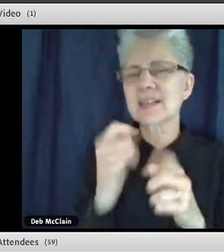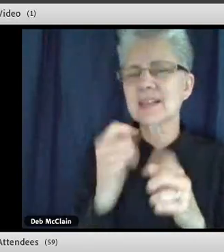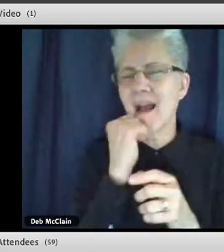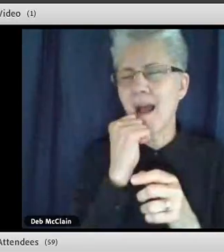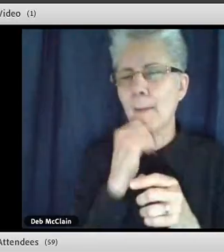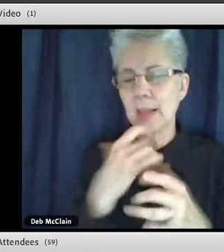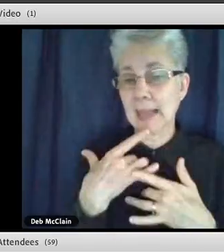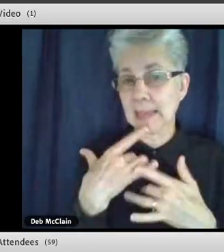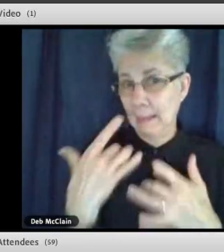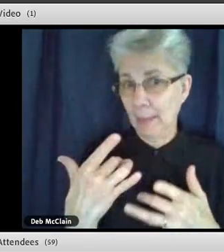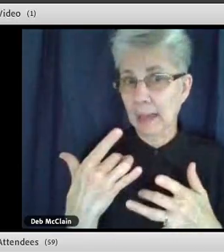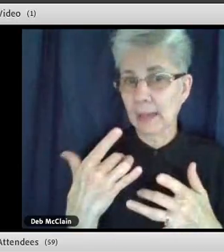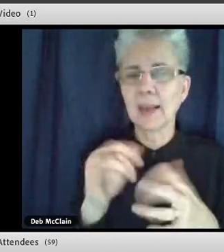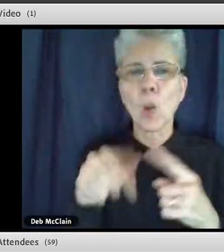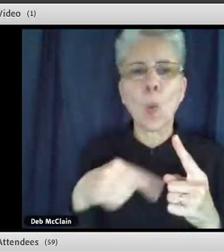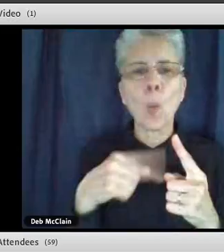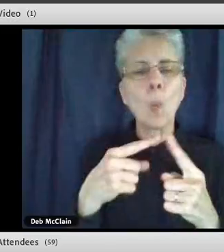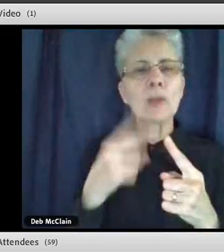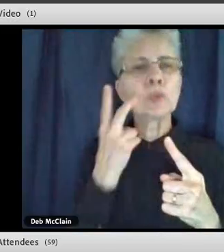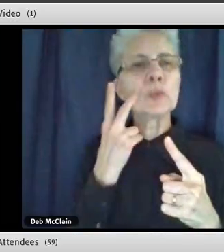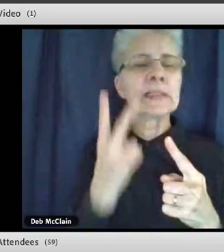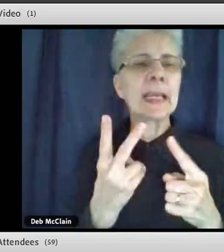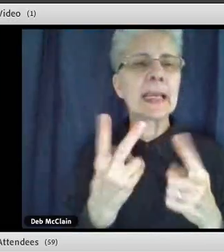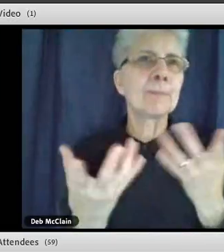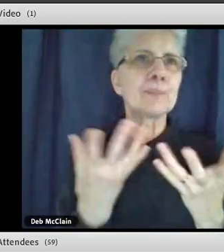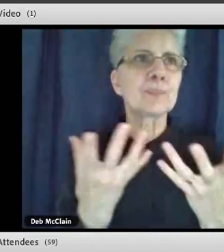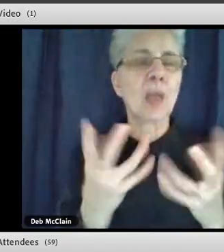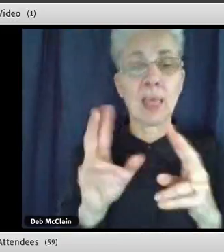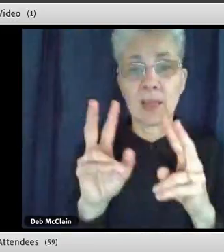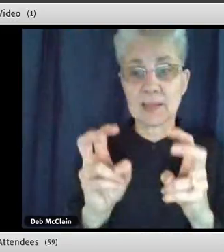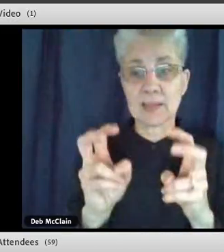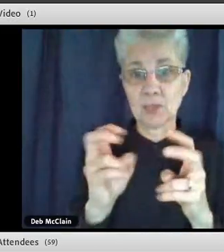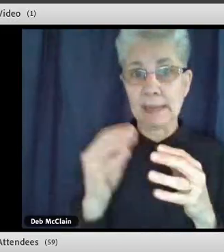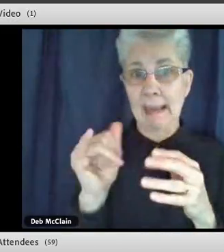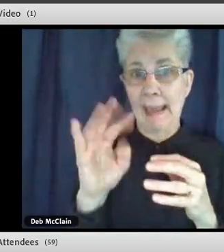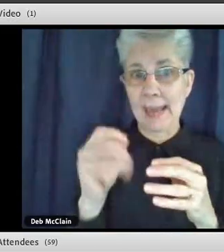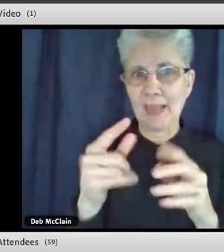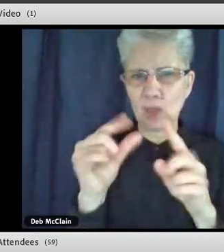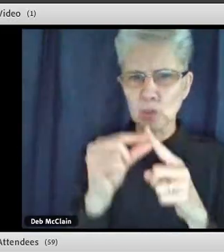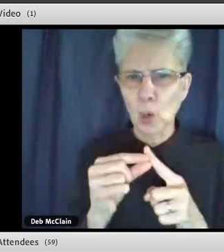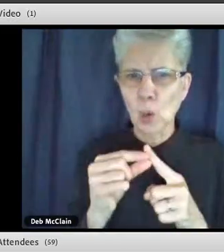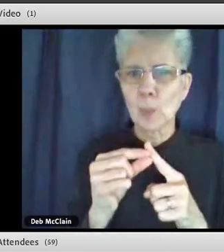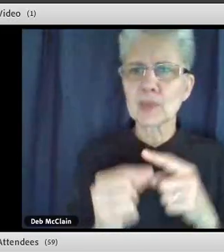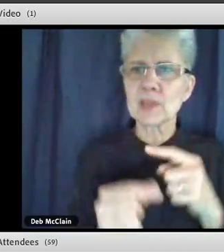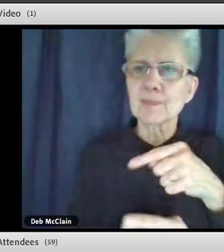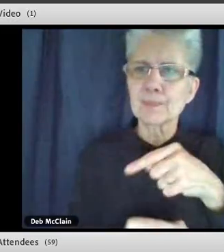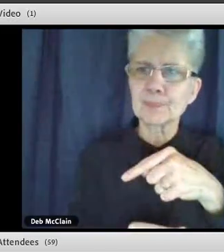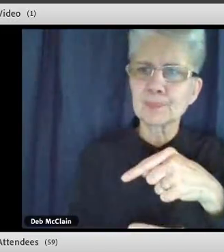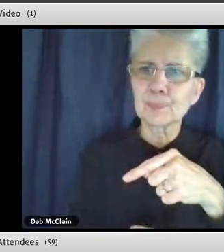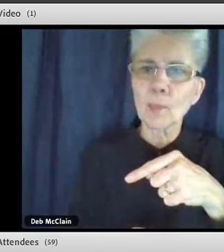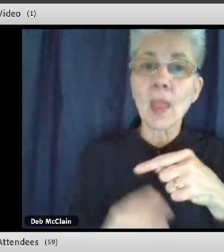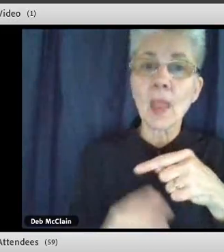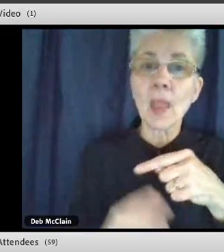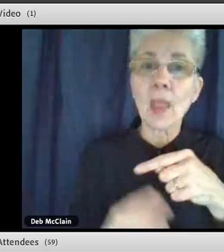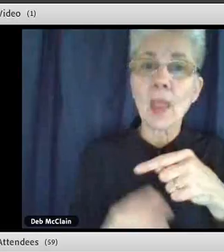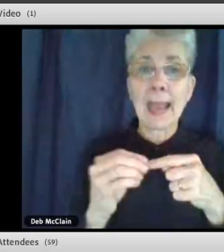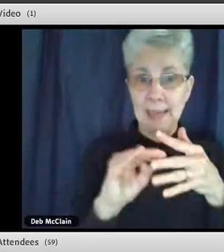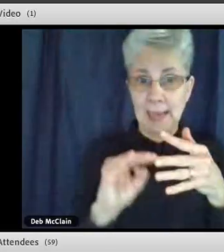typically, right, when you see the subject headings, these terms, these subject terms in a catalog,